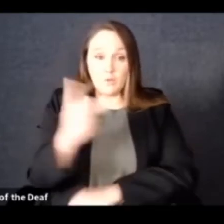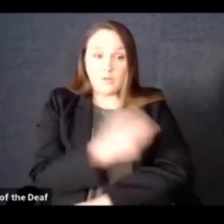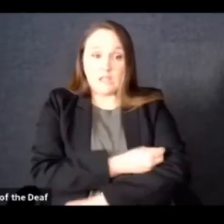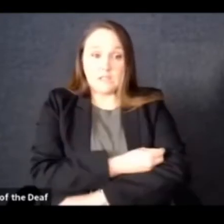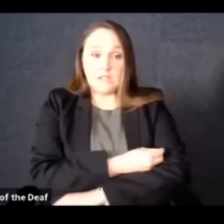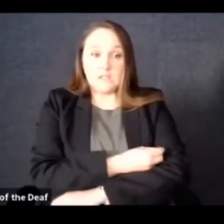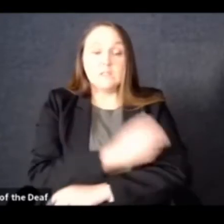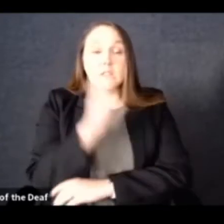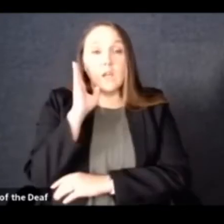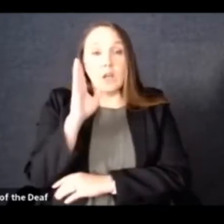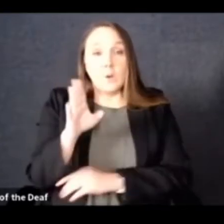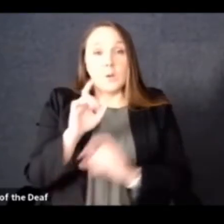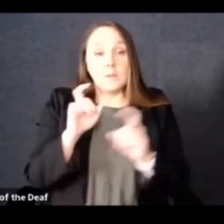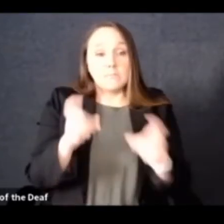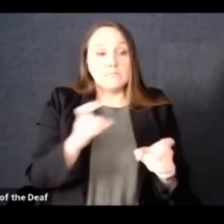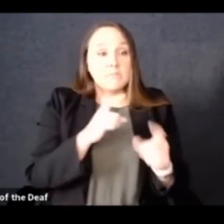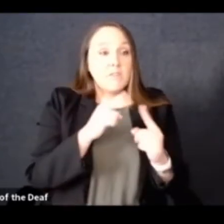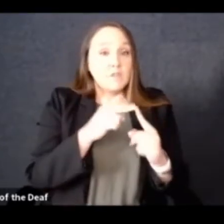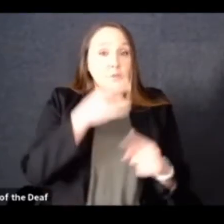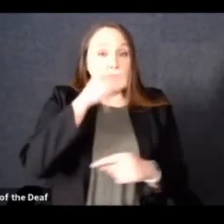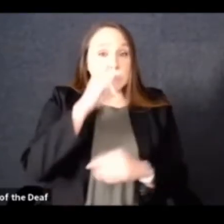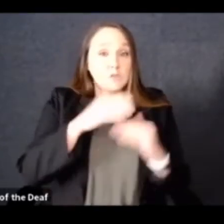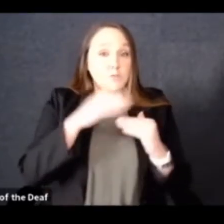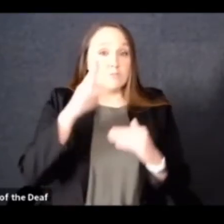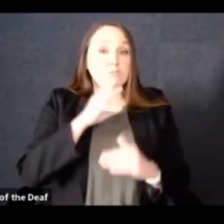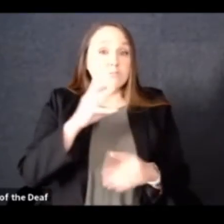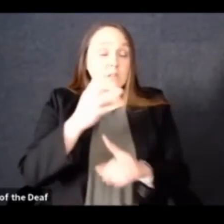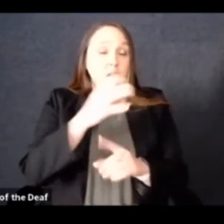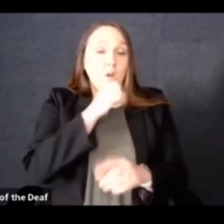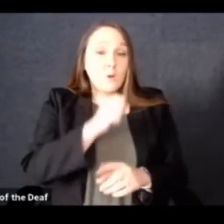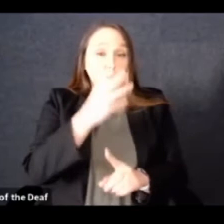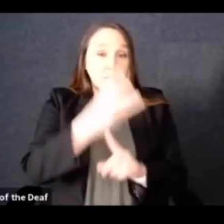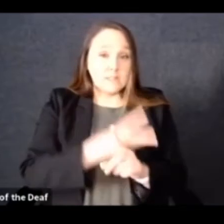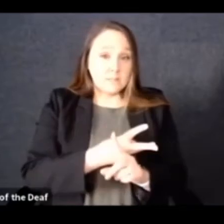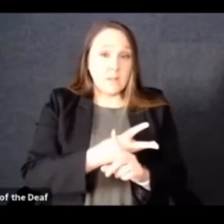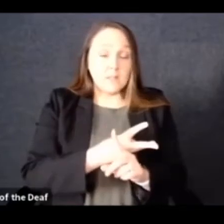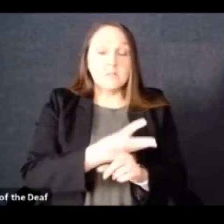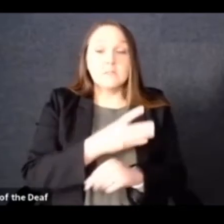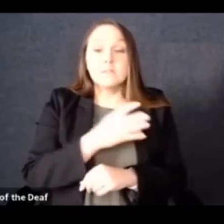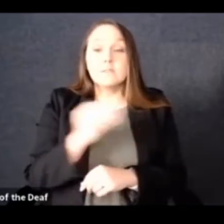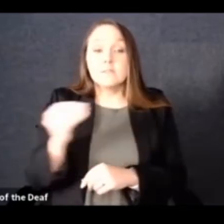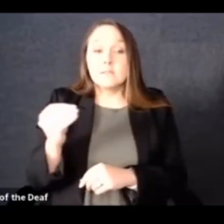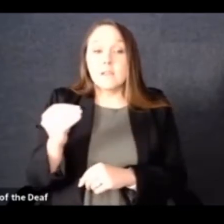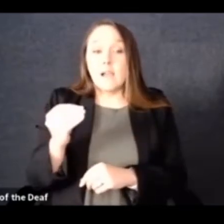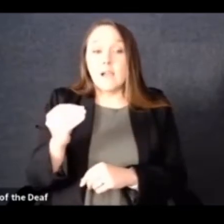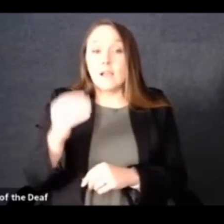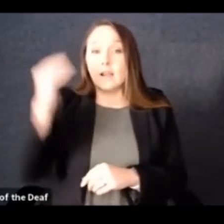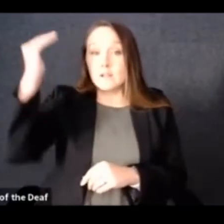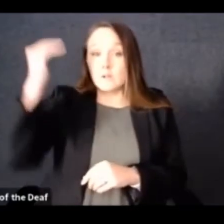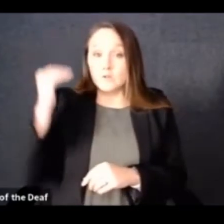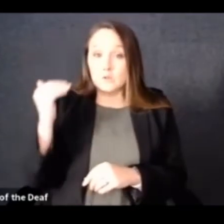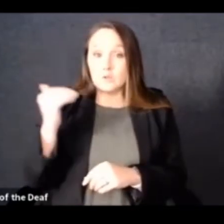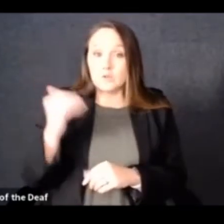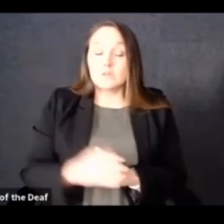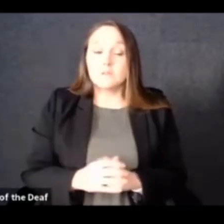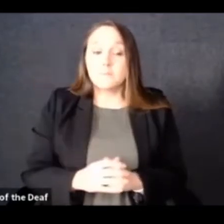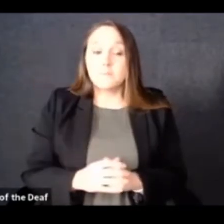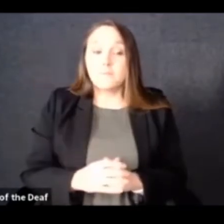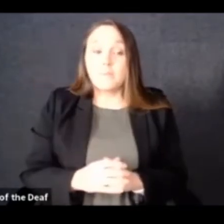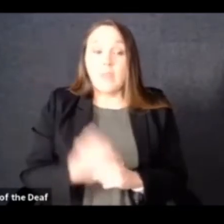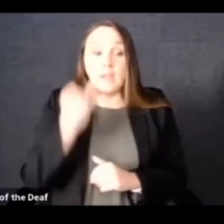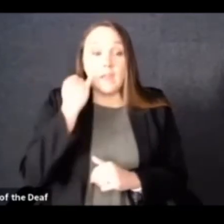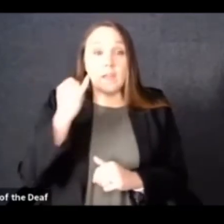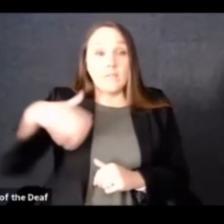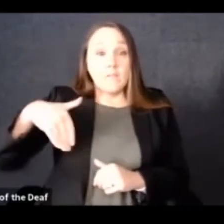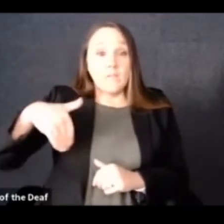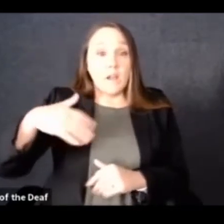Vaccine will be given to children 6 months and up, as well as older children, excuse me, and adults. If you haven't received your flu